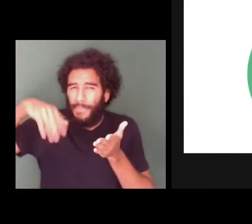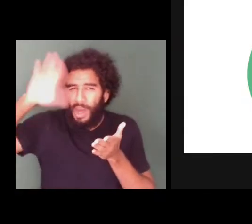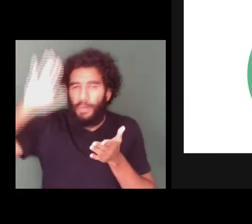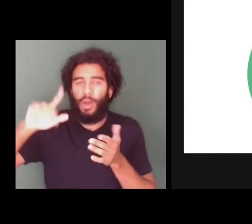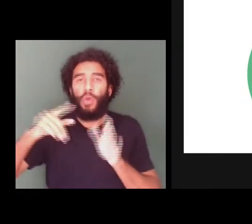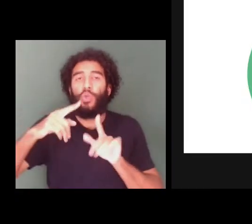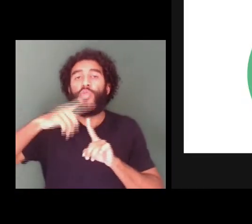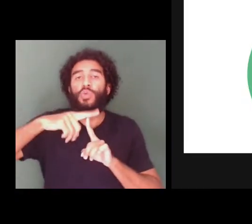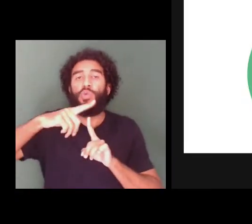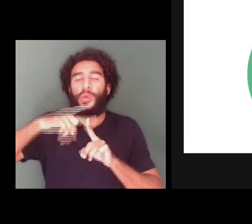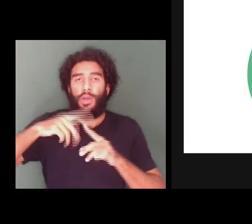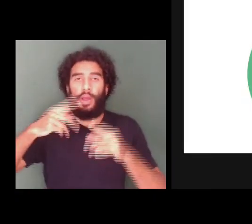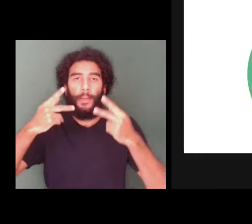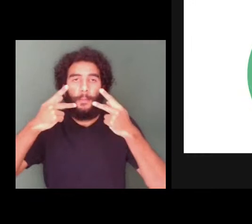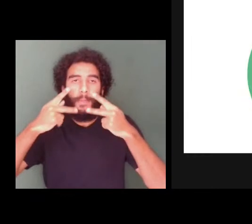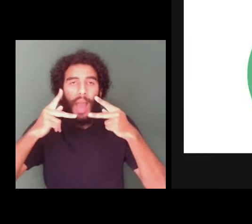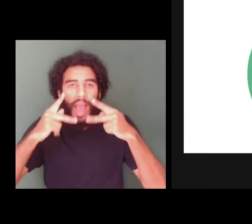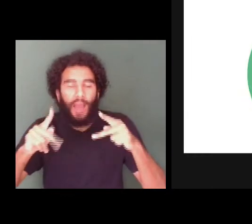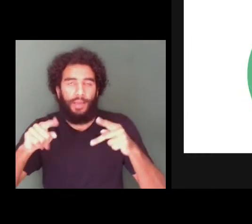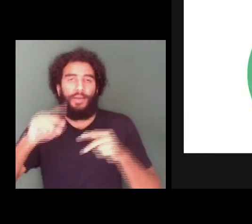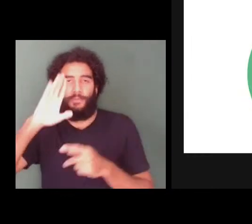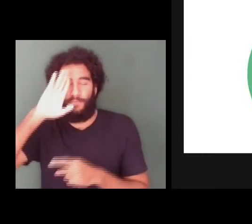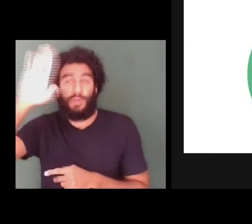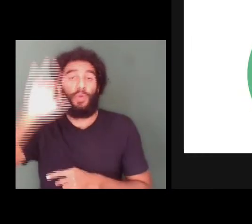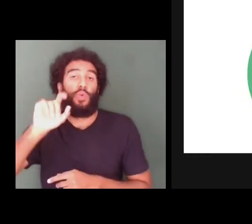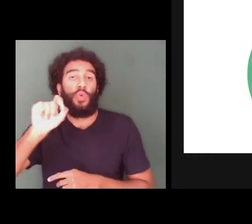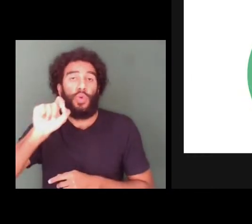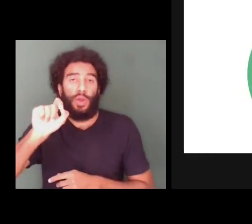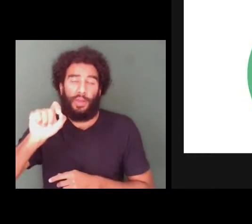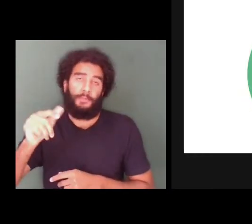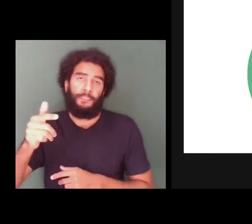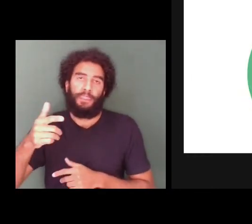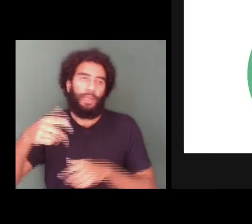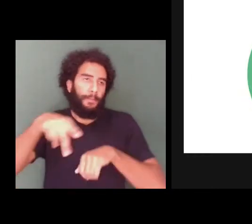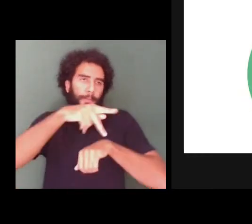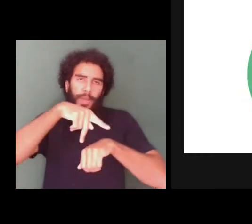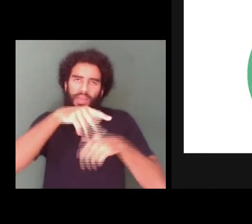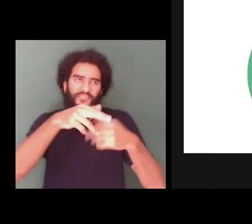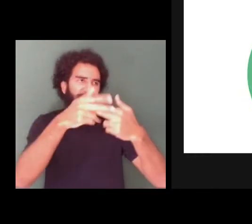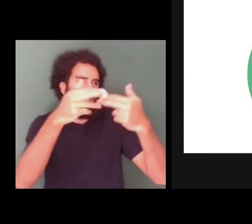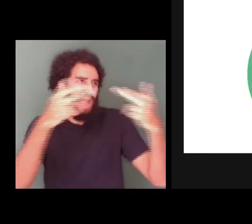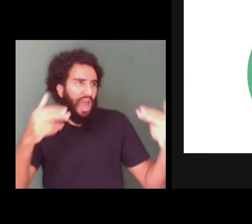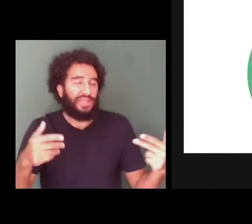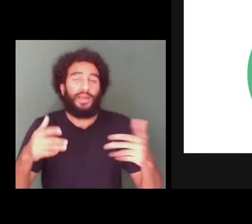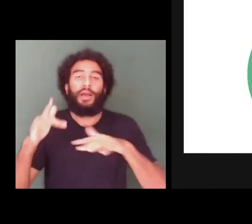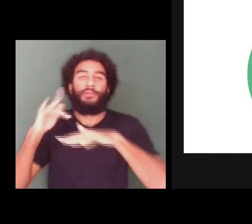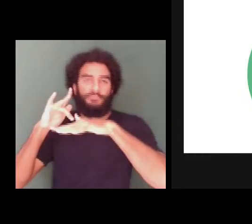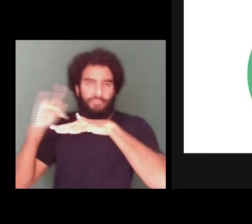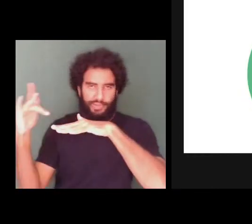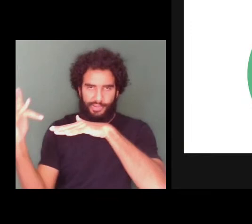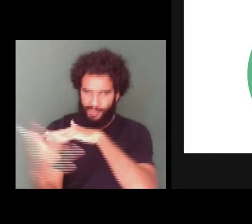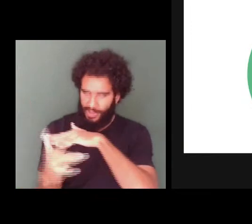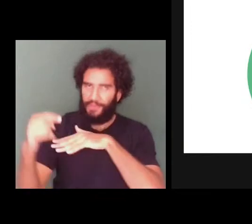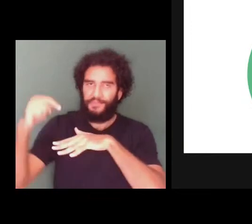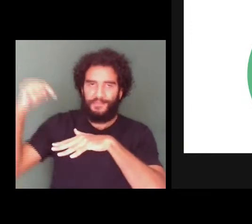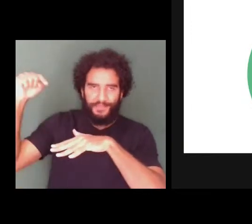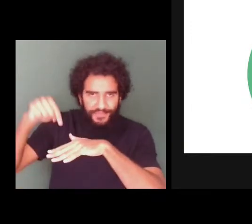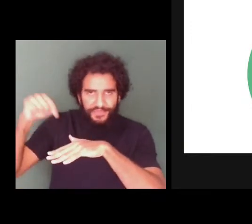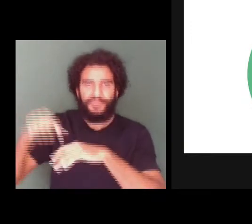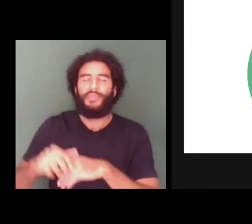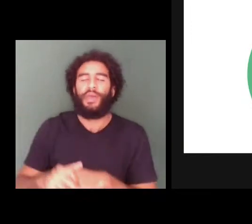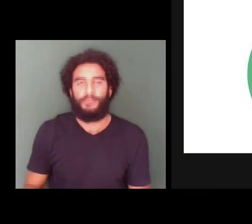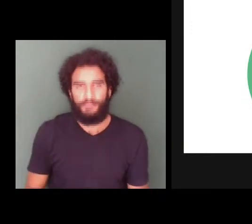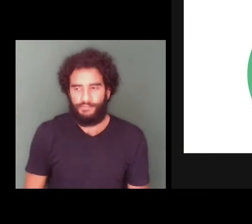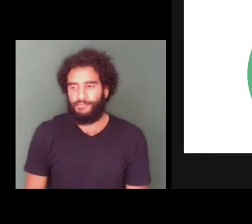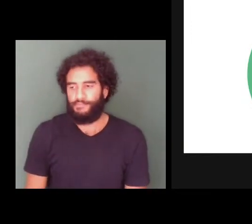many countries. In that social media listening project, we found 4 million social media posts